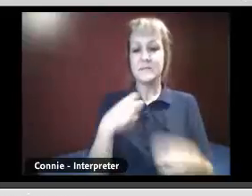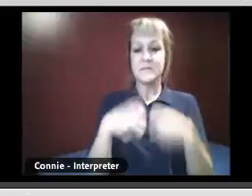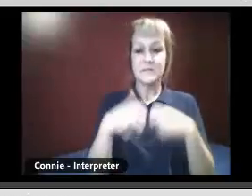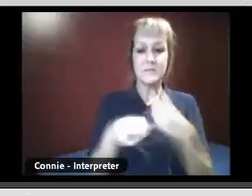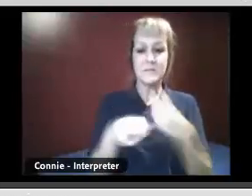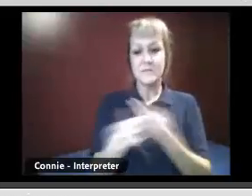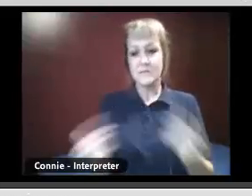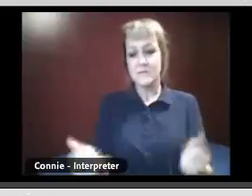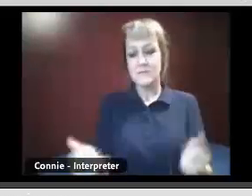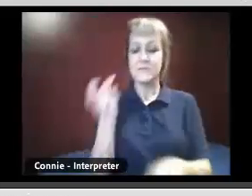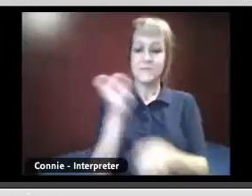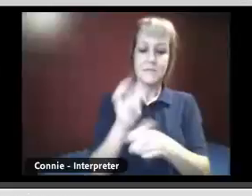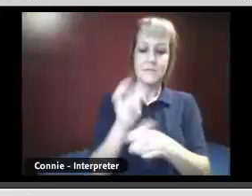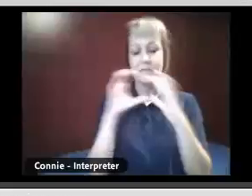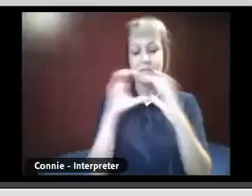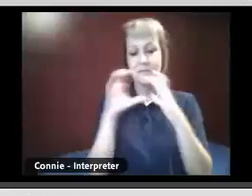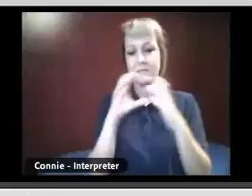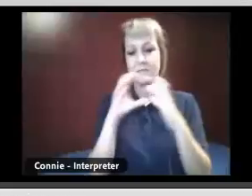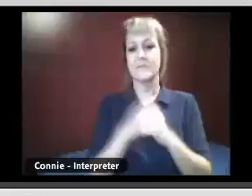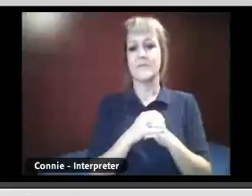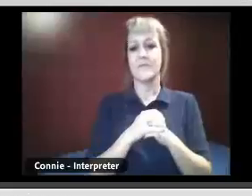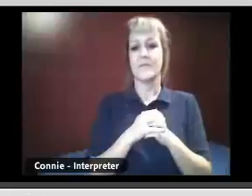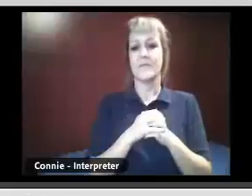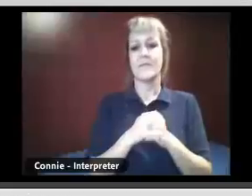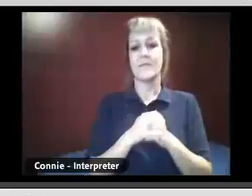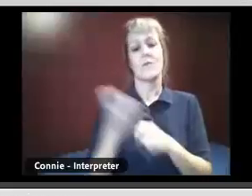difficult conversations. Boy, they are probably one of the